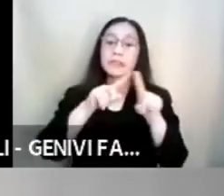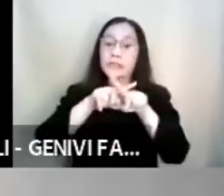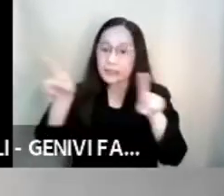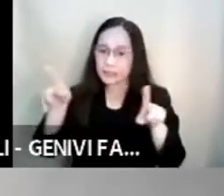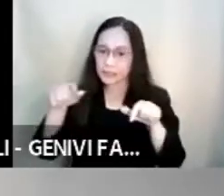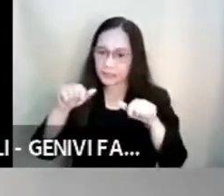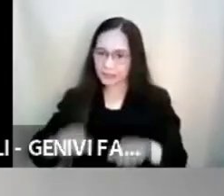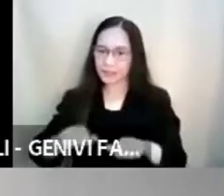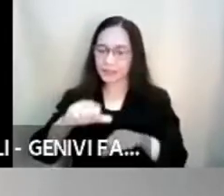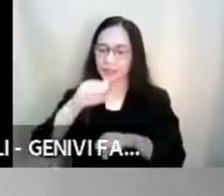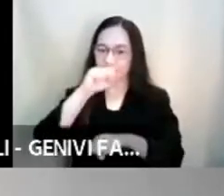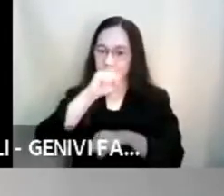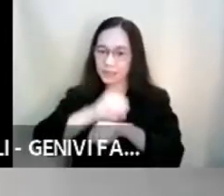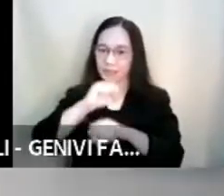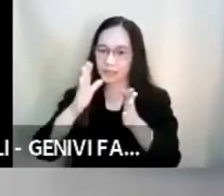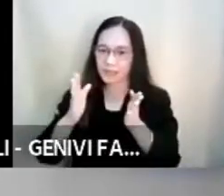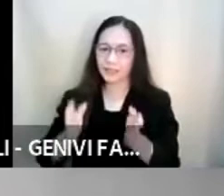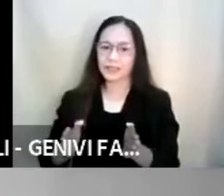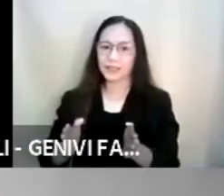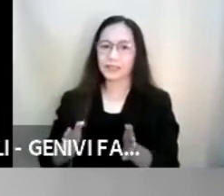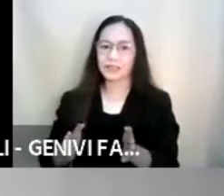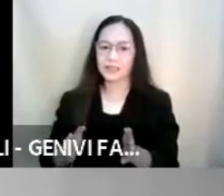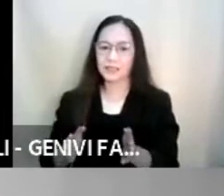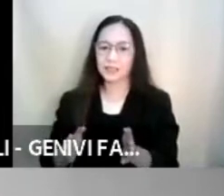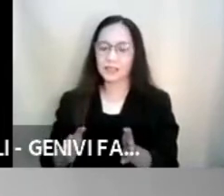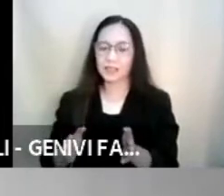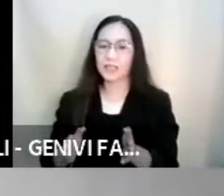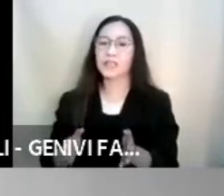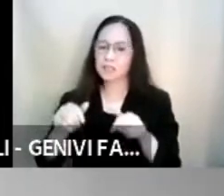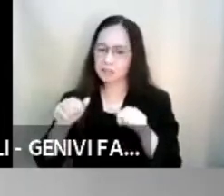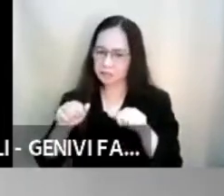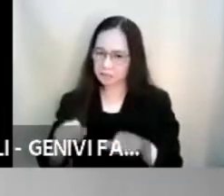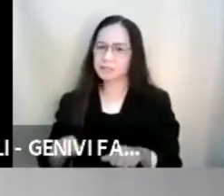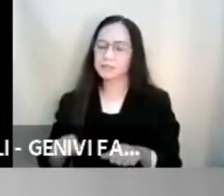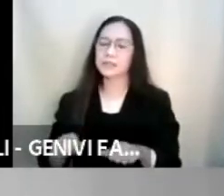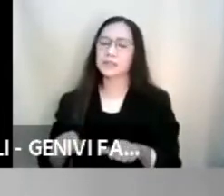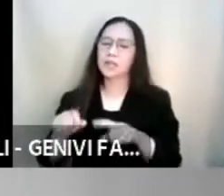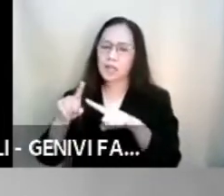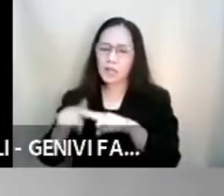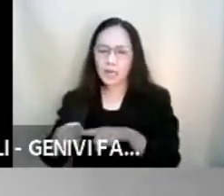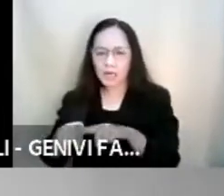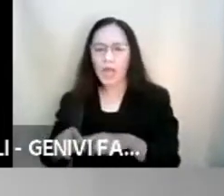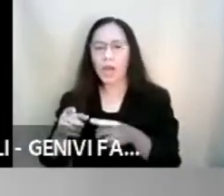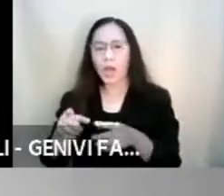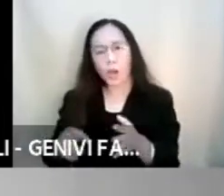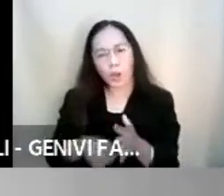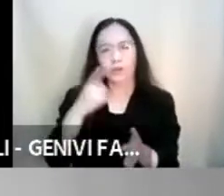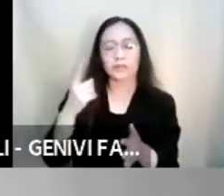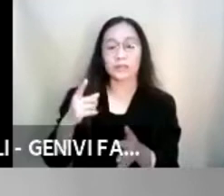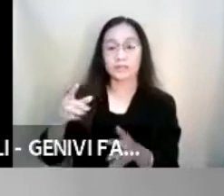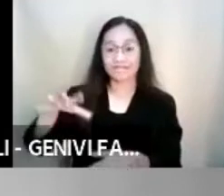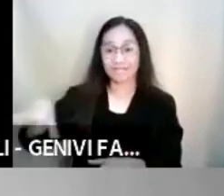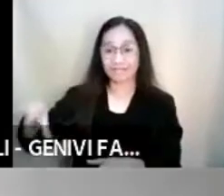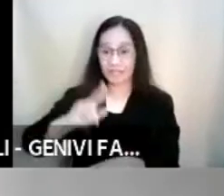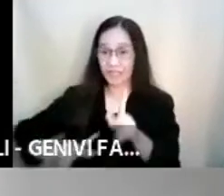differently able employees. You can rest assured that once these people given a chance to